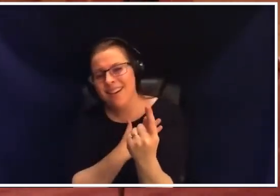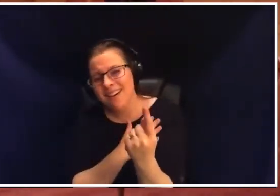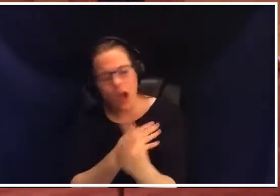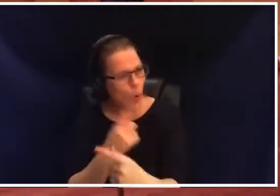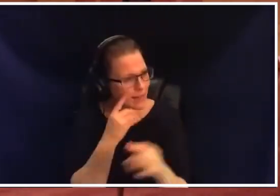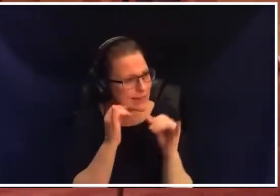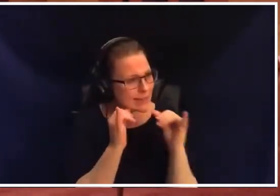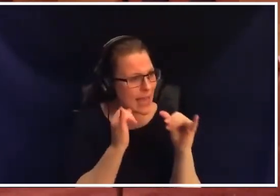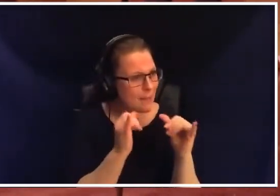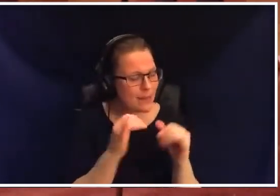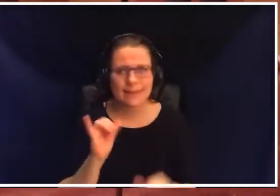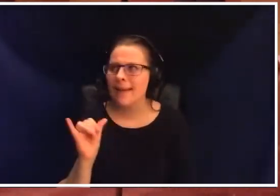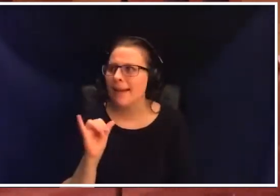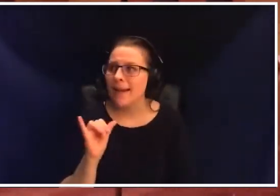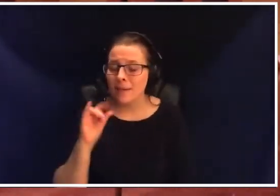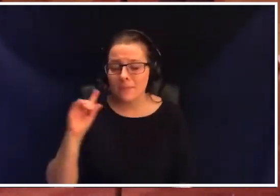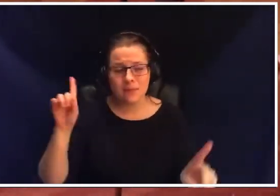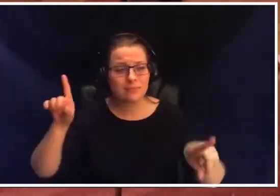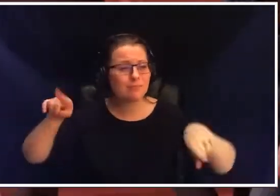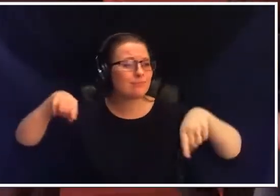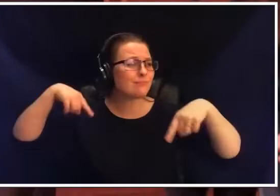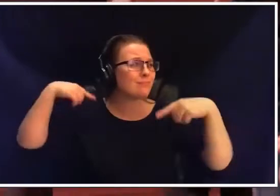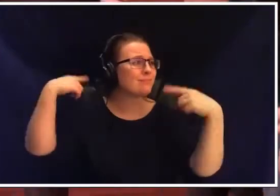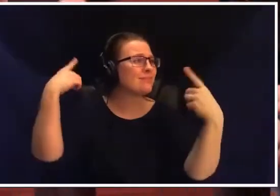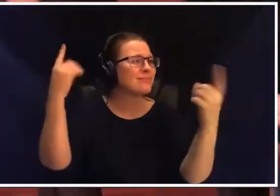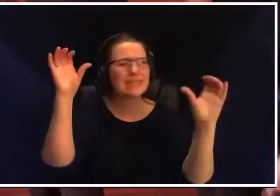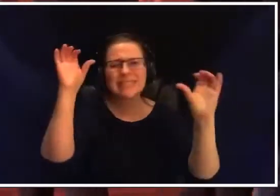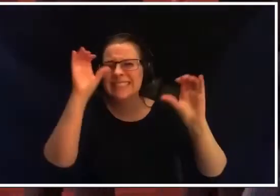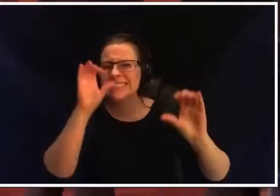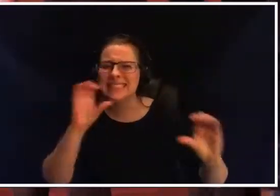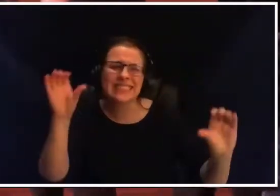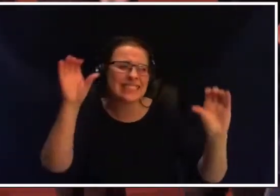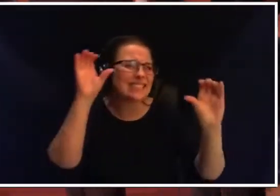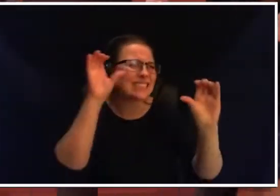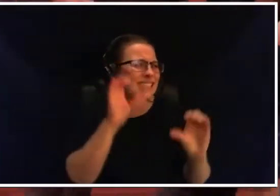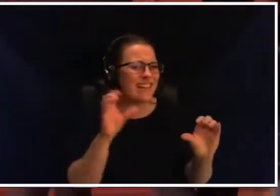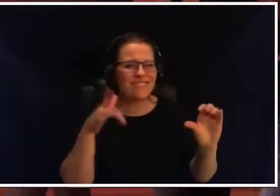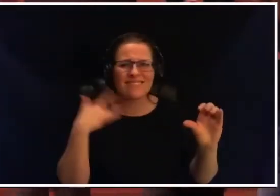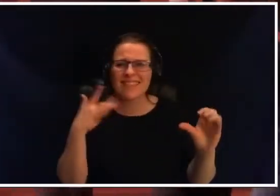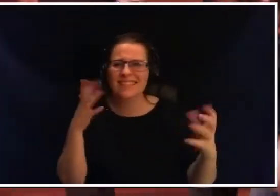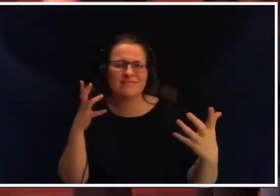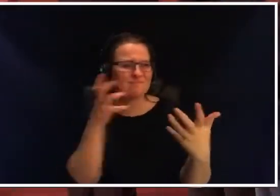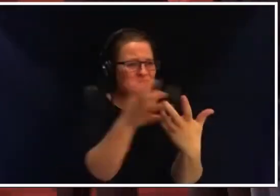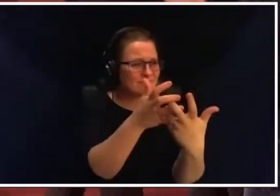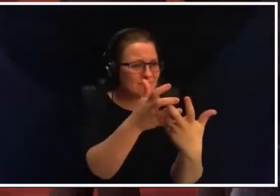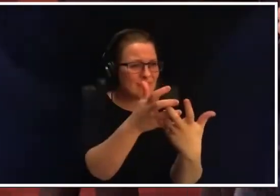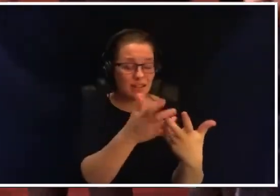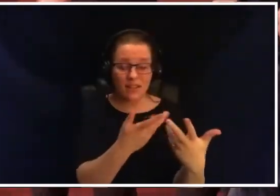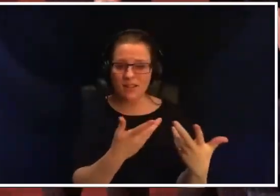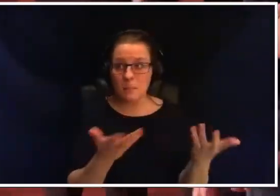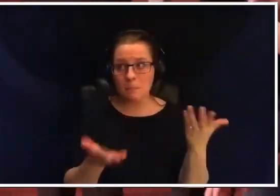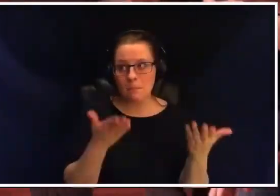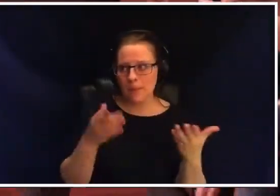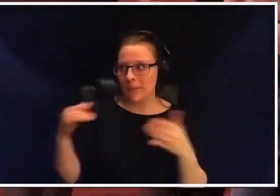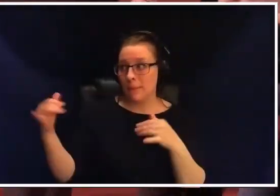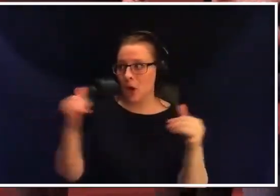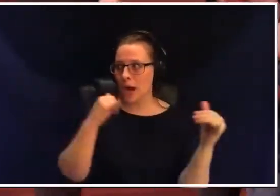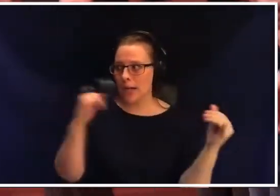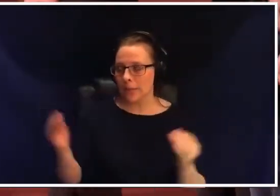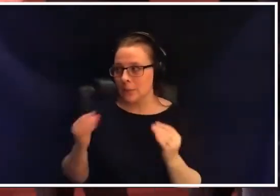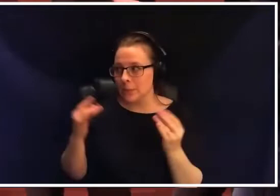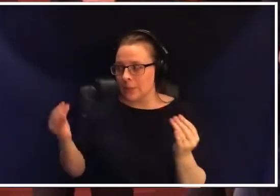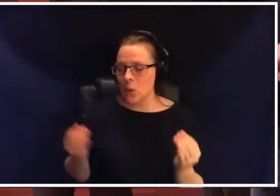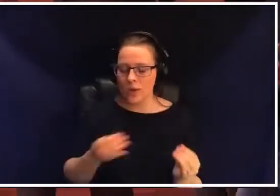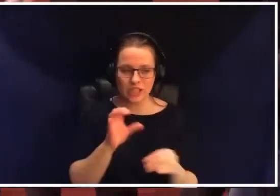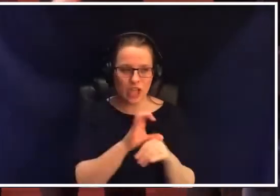same thing, cause like, I've been searching my whole life to find my own place, and maybe it's the party talking or